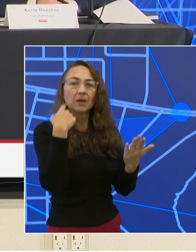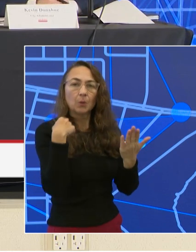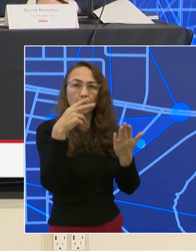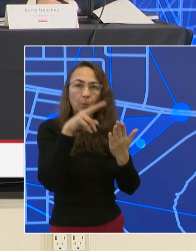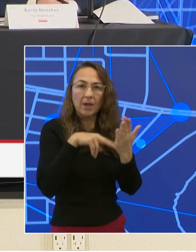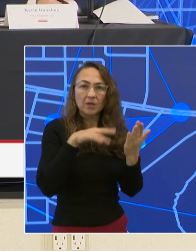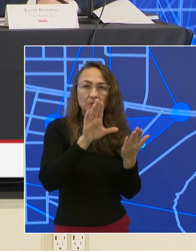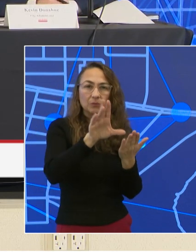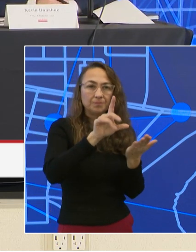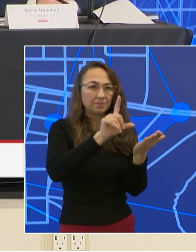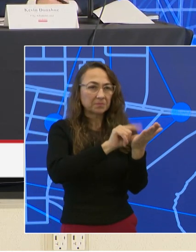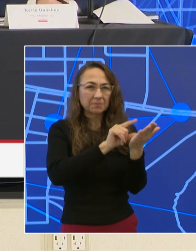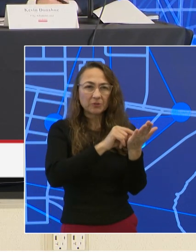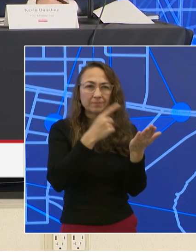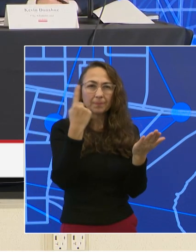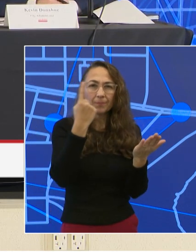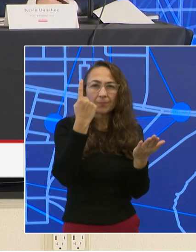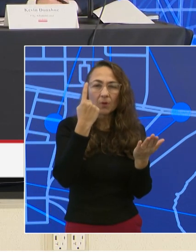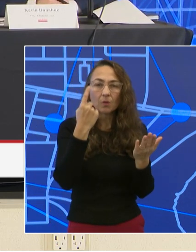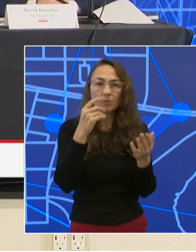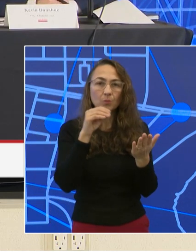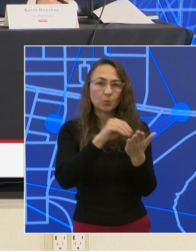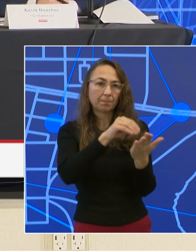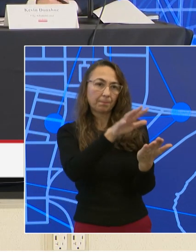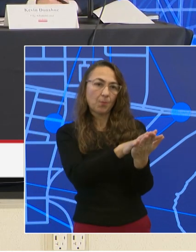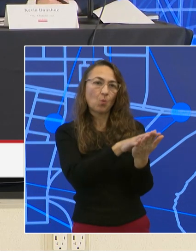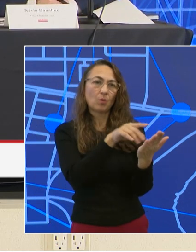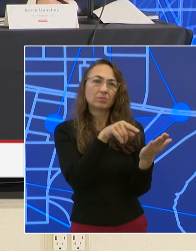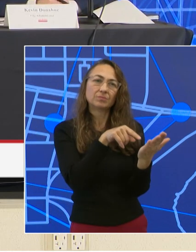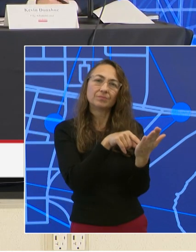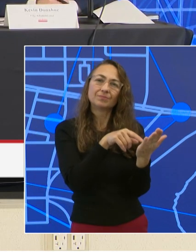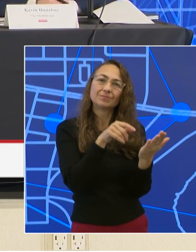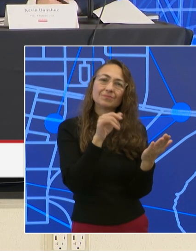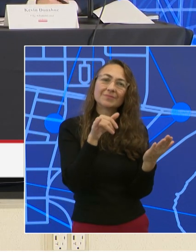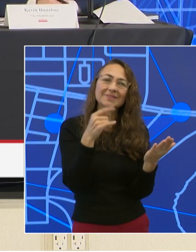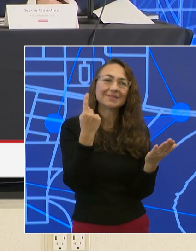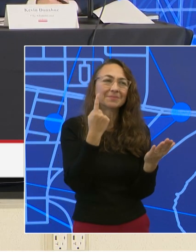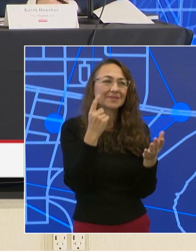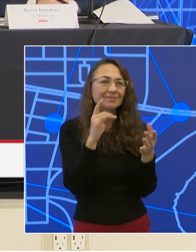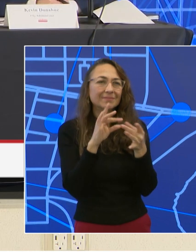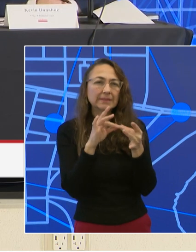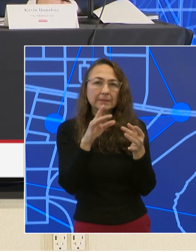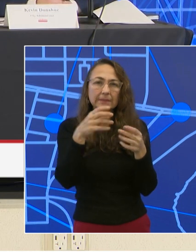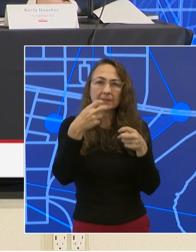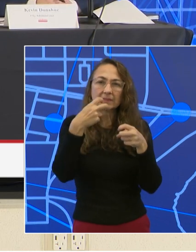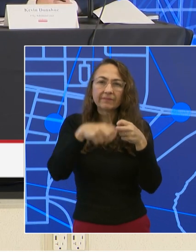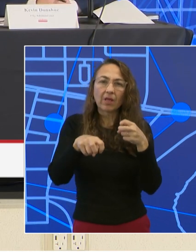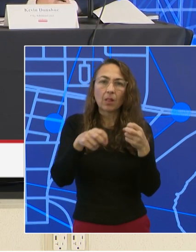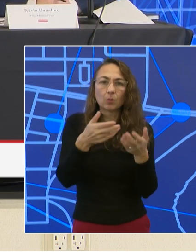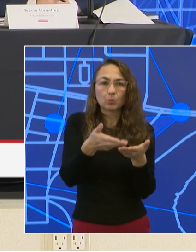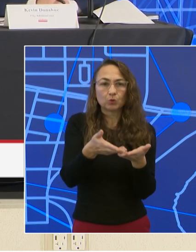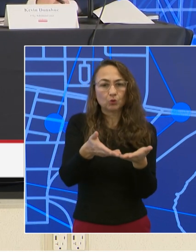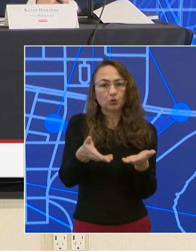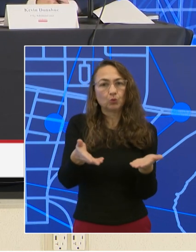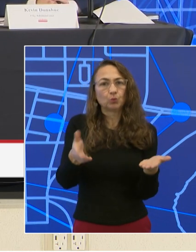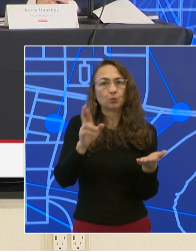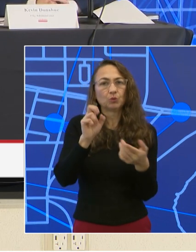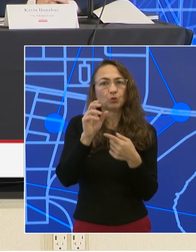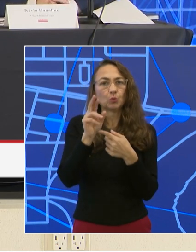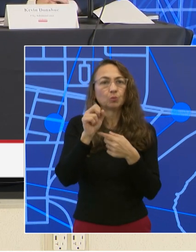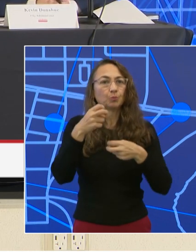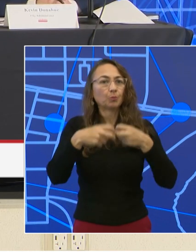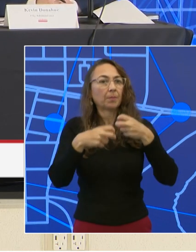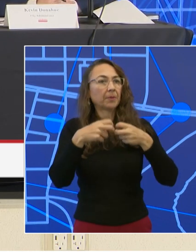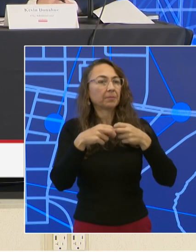somebody reported here, the very difficult resource problem that the DC Superior Court has right